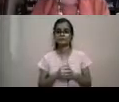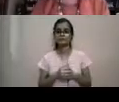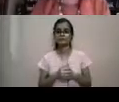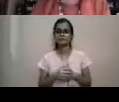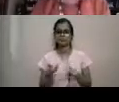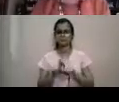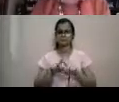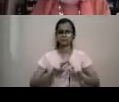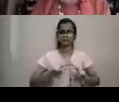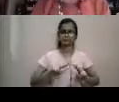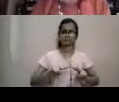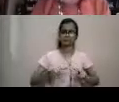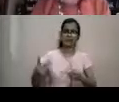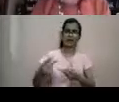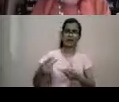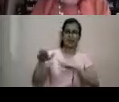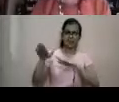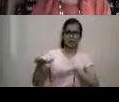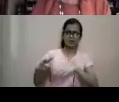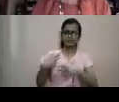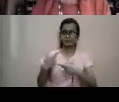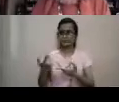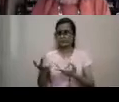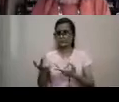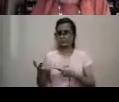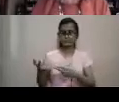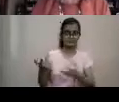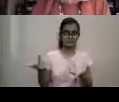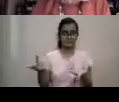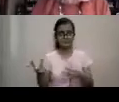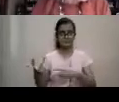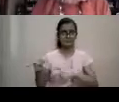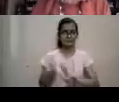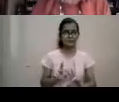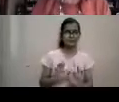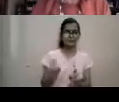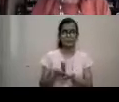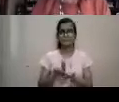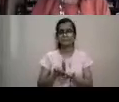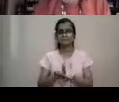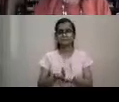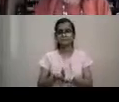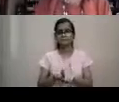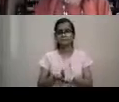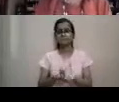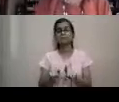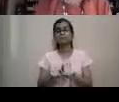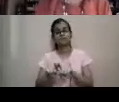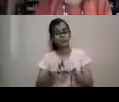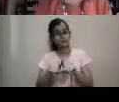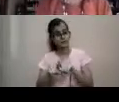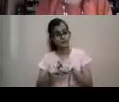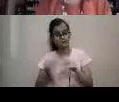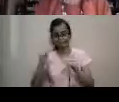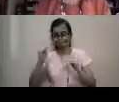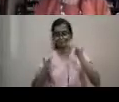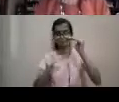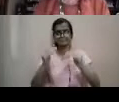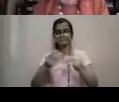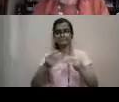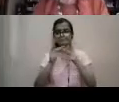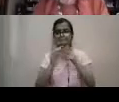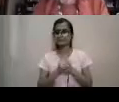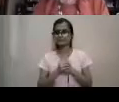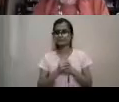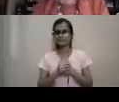repay it. Not only do we remain vulnerable, but but the